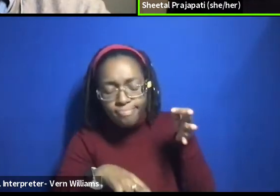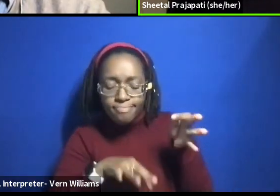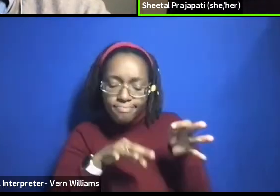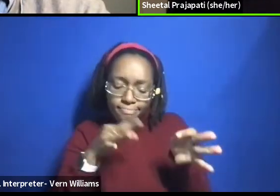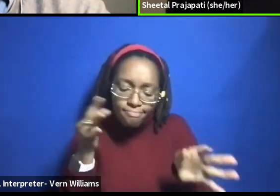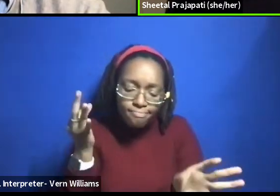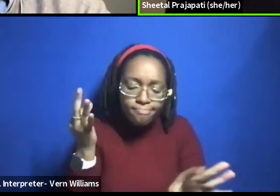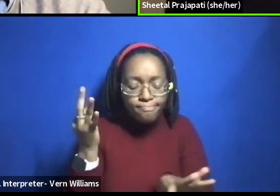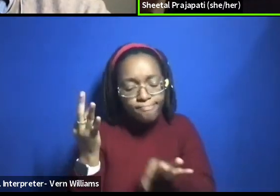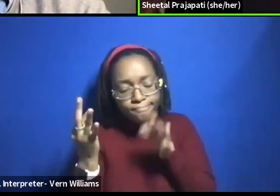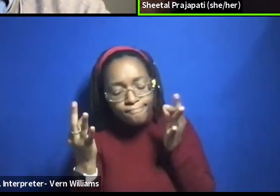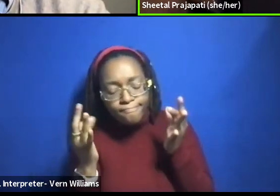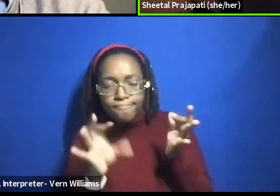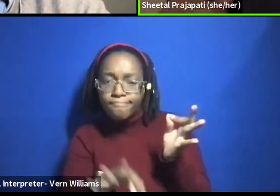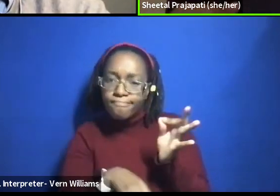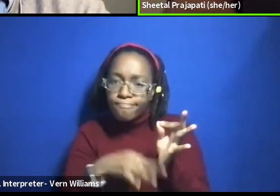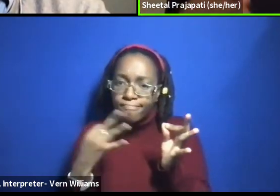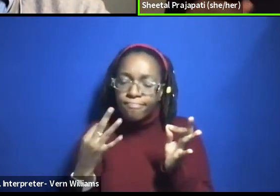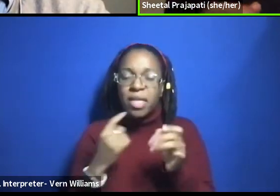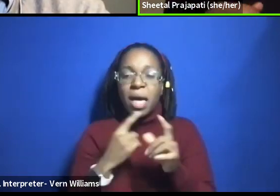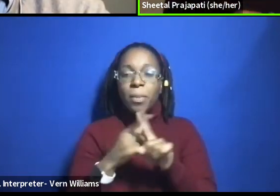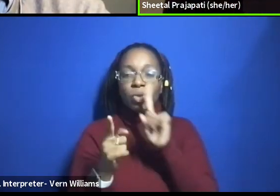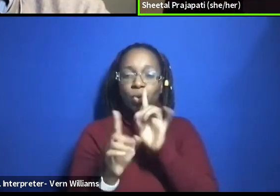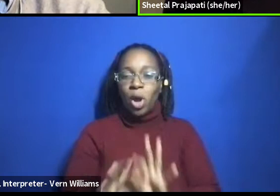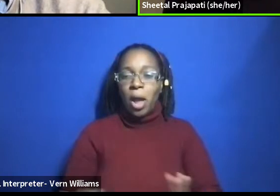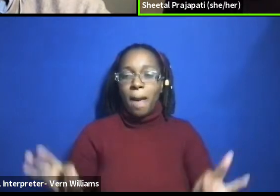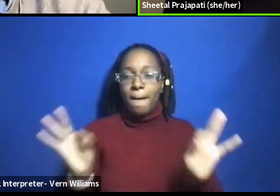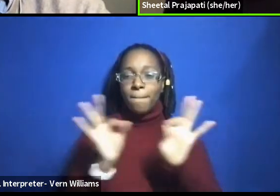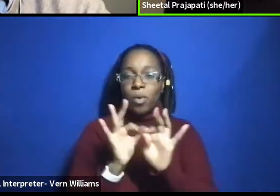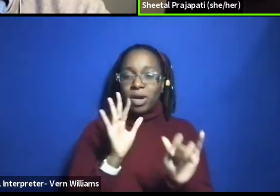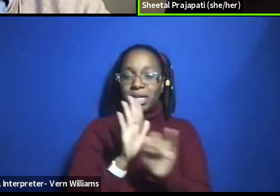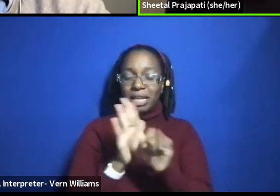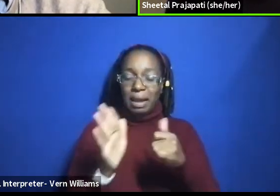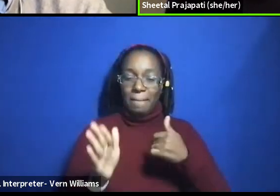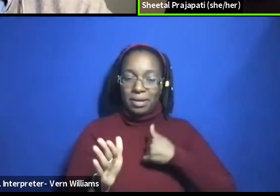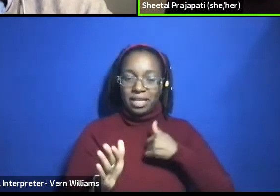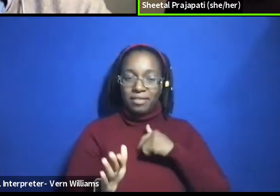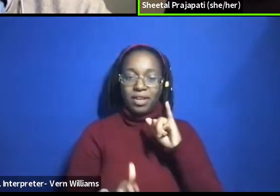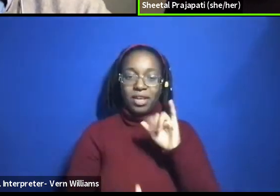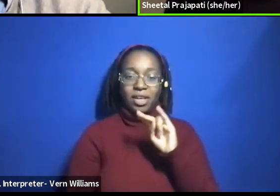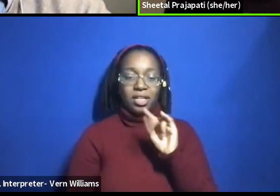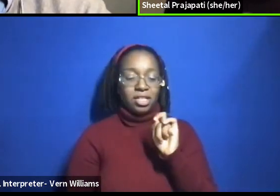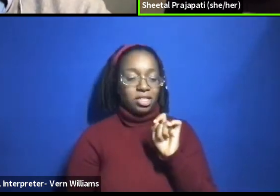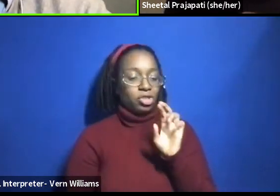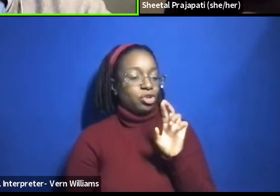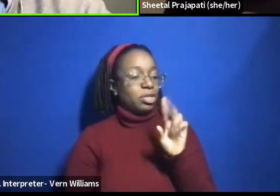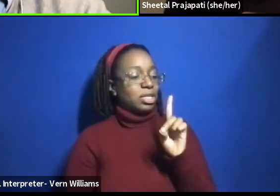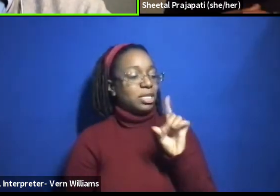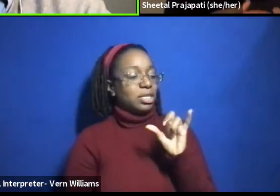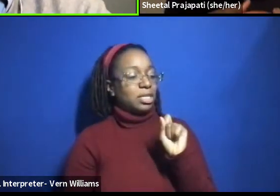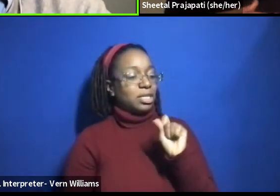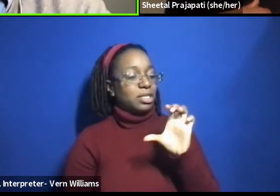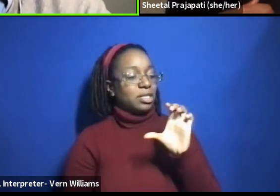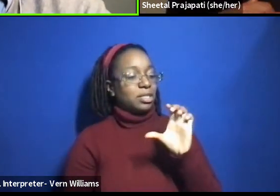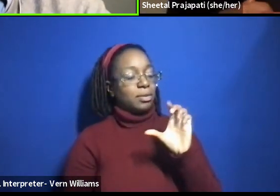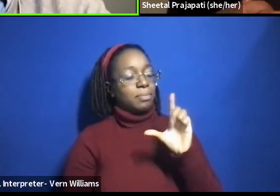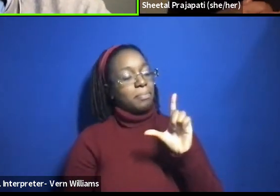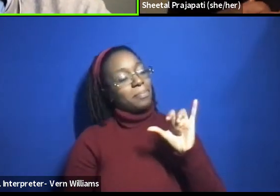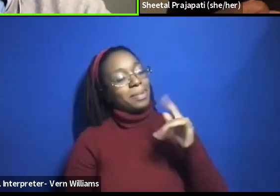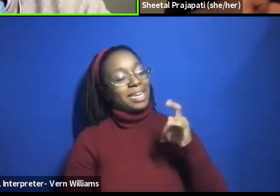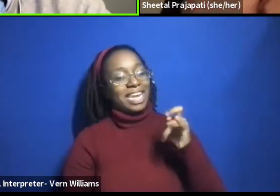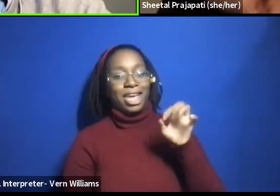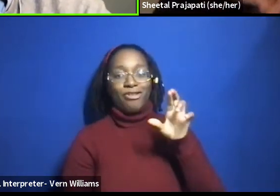me identifying myself as an interdisciplinary practitioner. Here's a question that might relate to what you were saying,